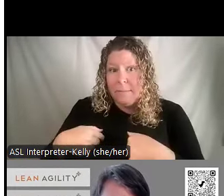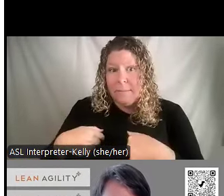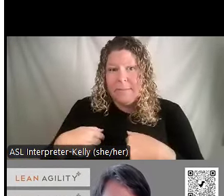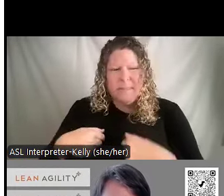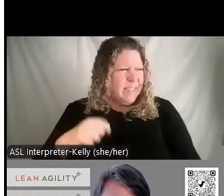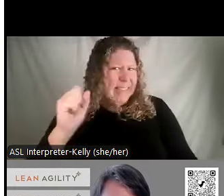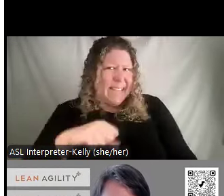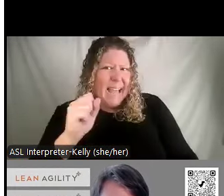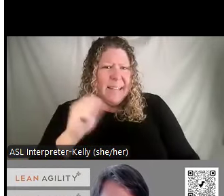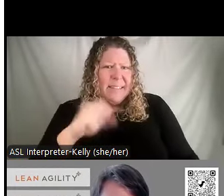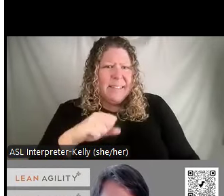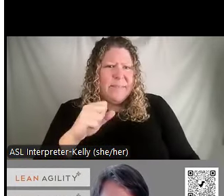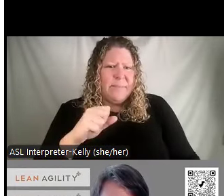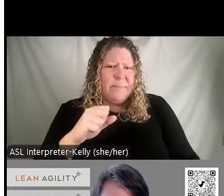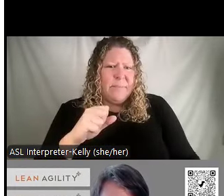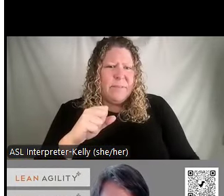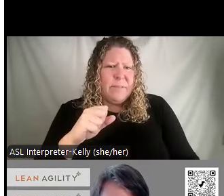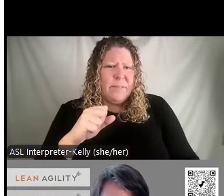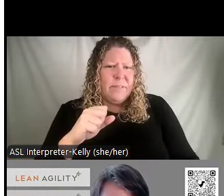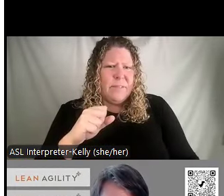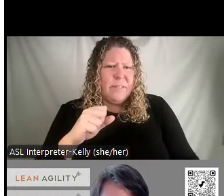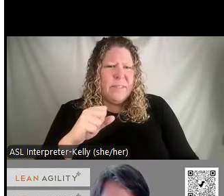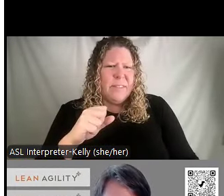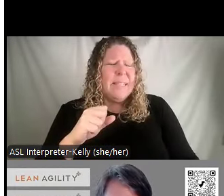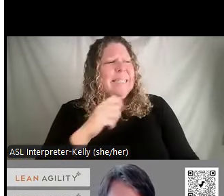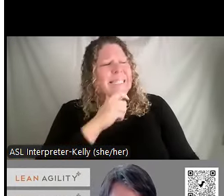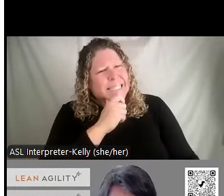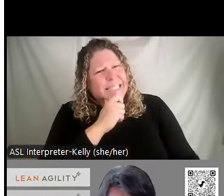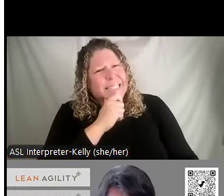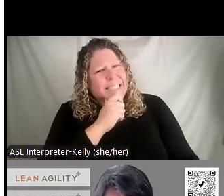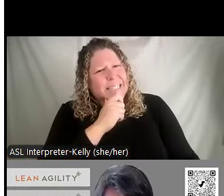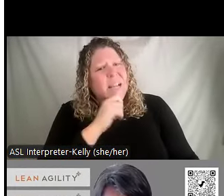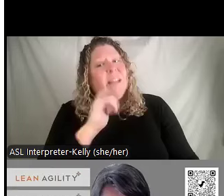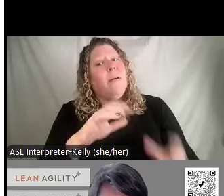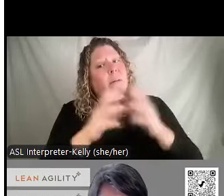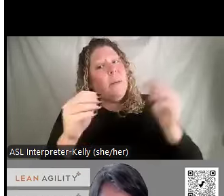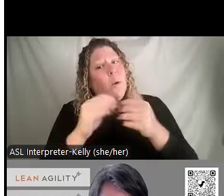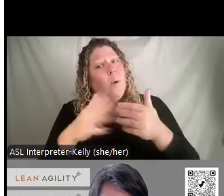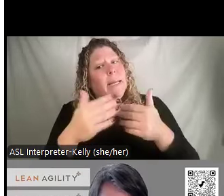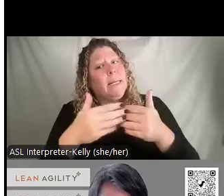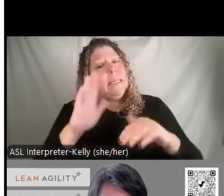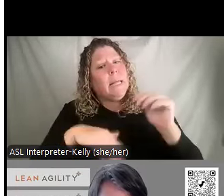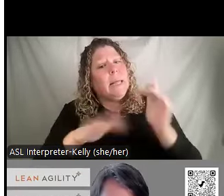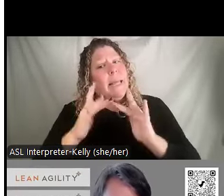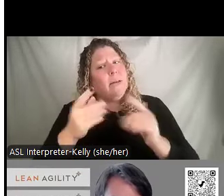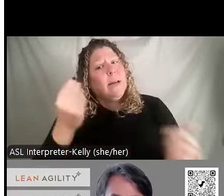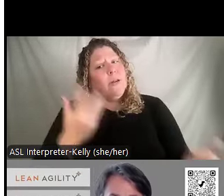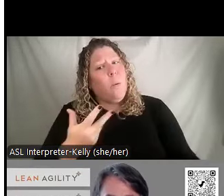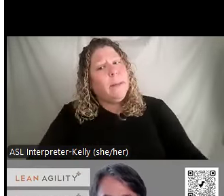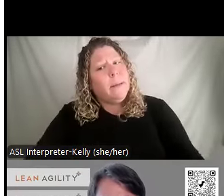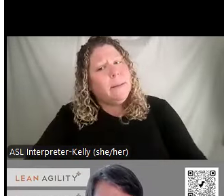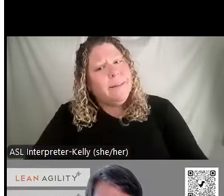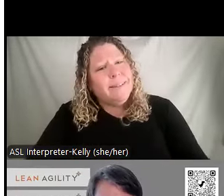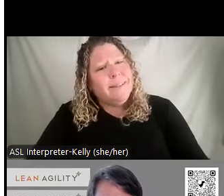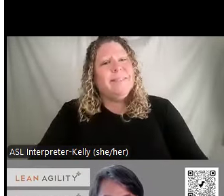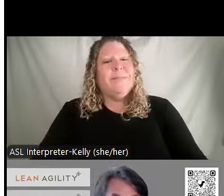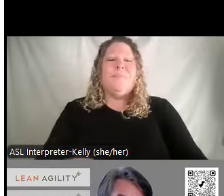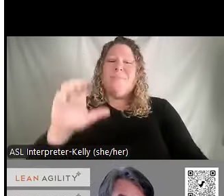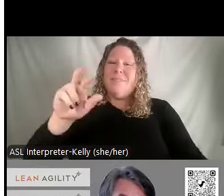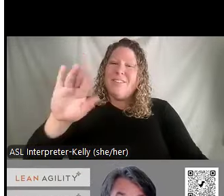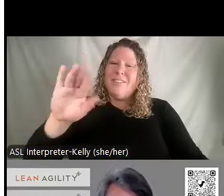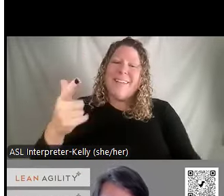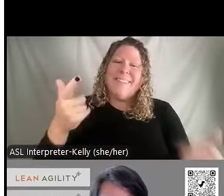Yeah. You know, that was a lot easier than everyone on the internet said it would be. All right.